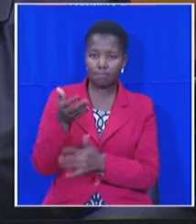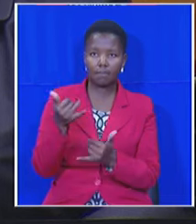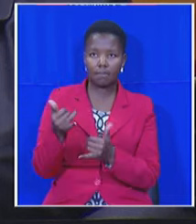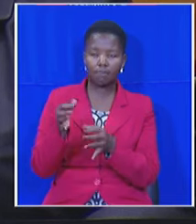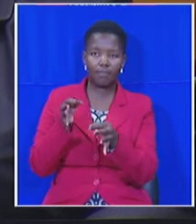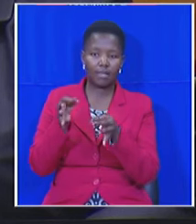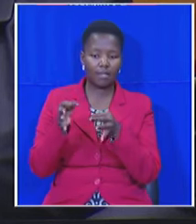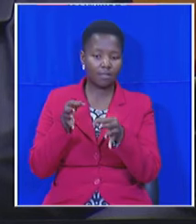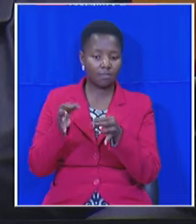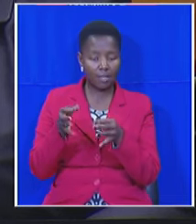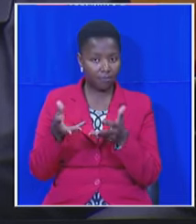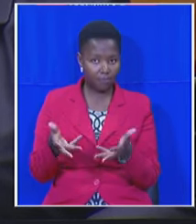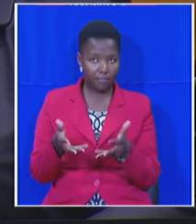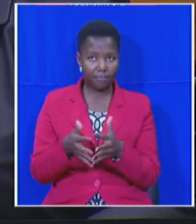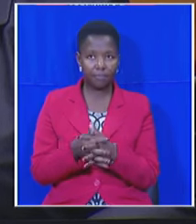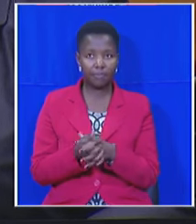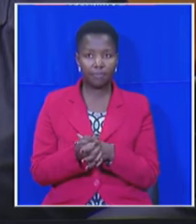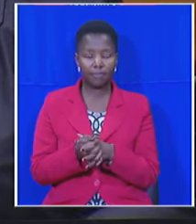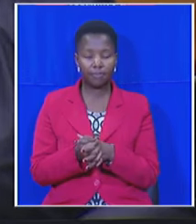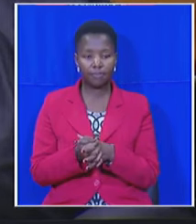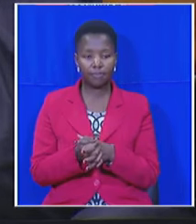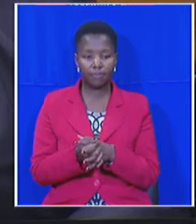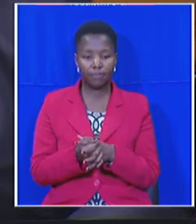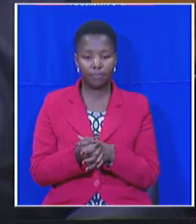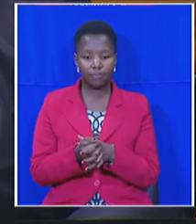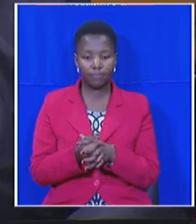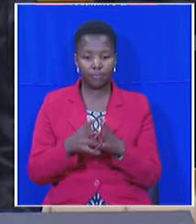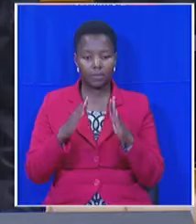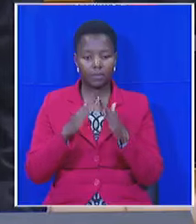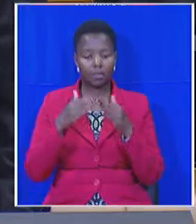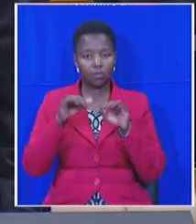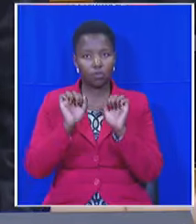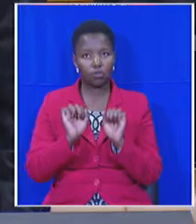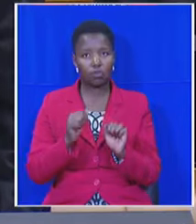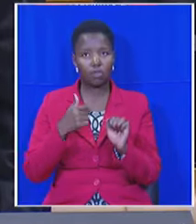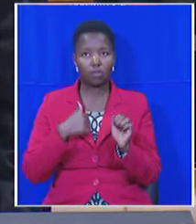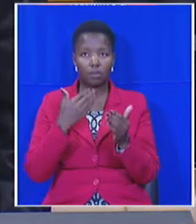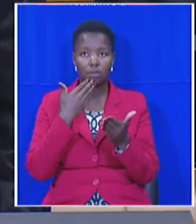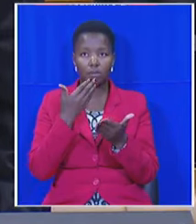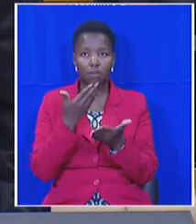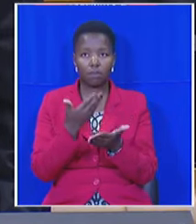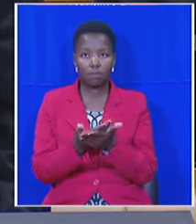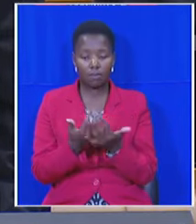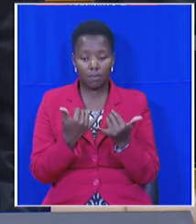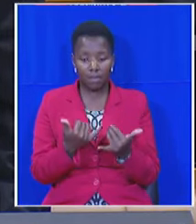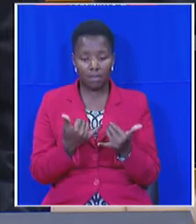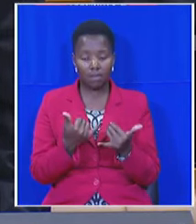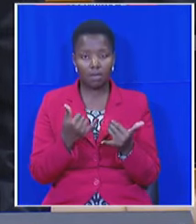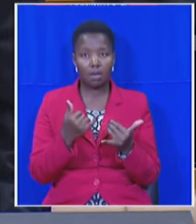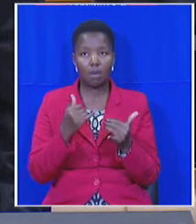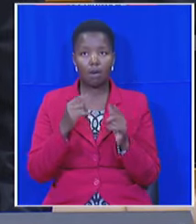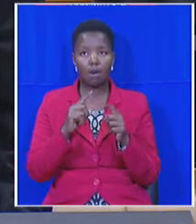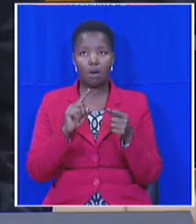actually make a... House Chair, I move that precedence be given to order number